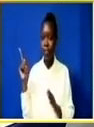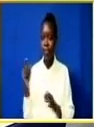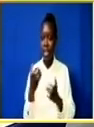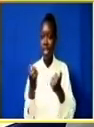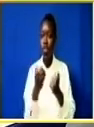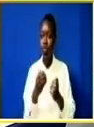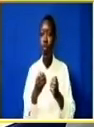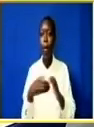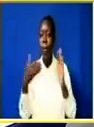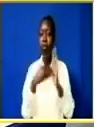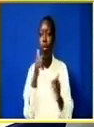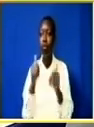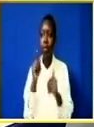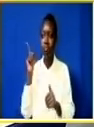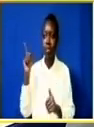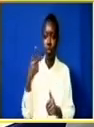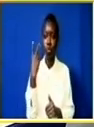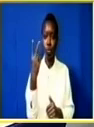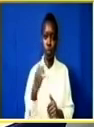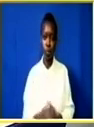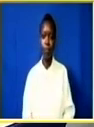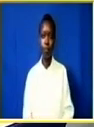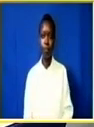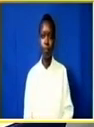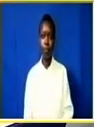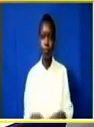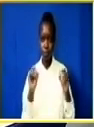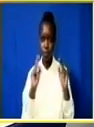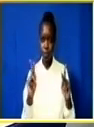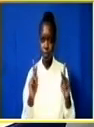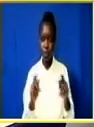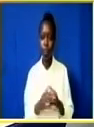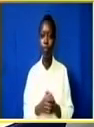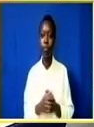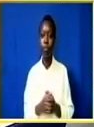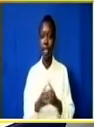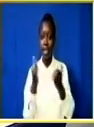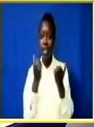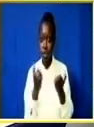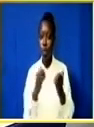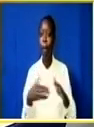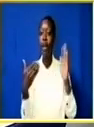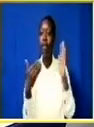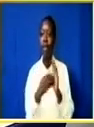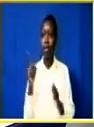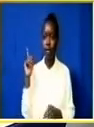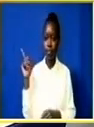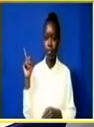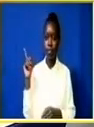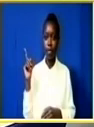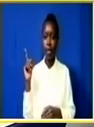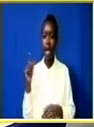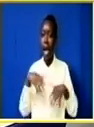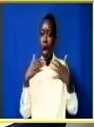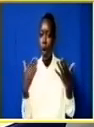Okay. To prevent this, prevent this. Okay. That is plant cover. Cover